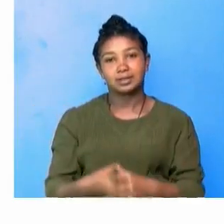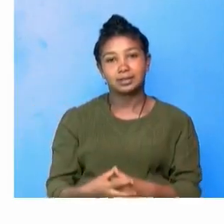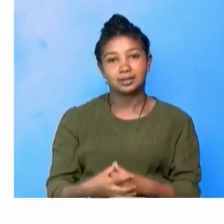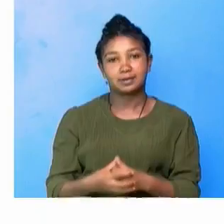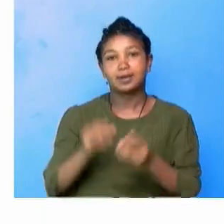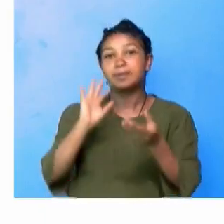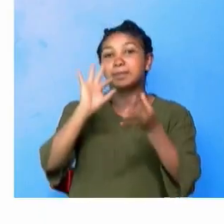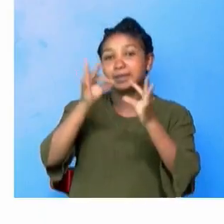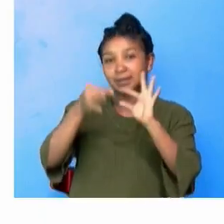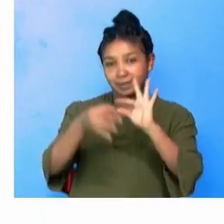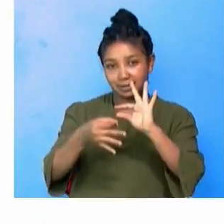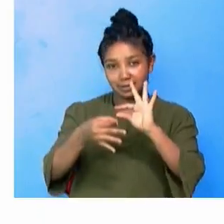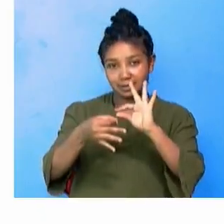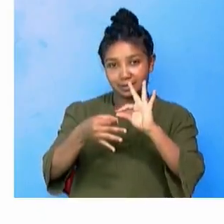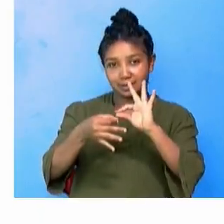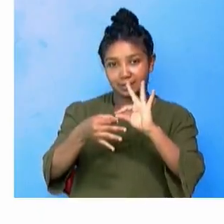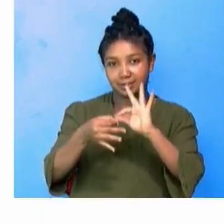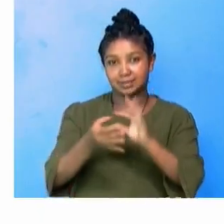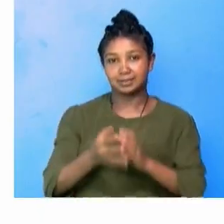meaning.